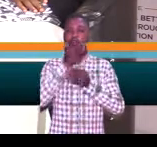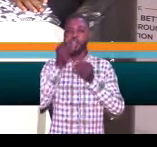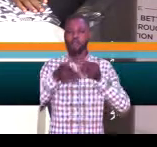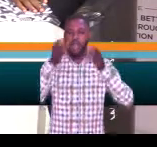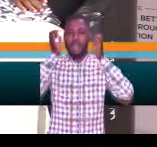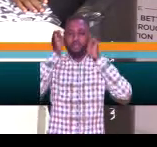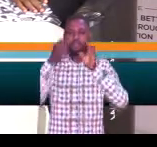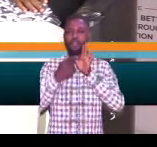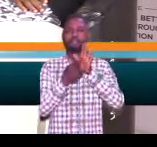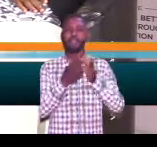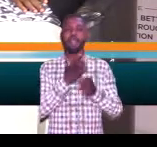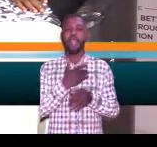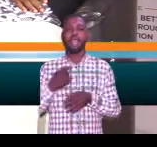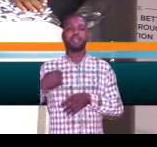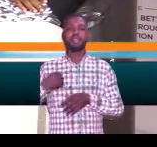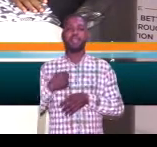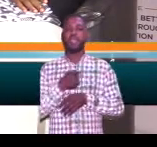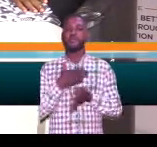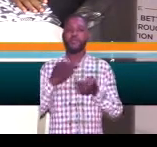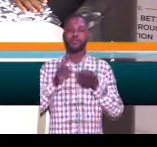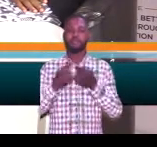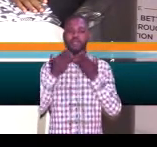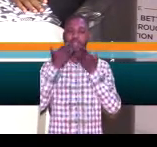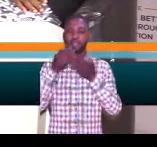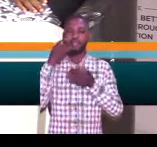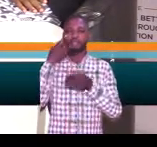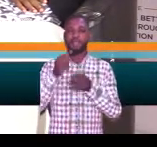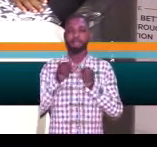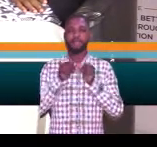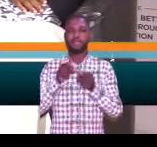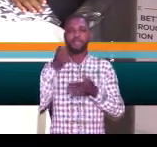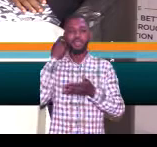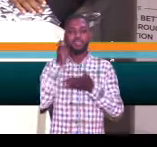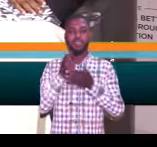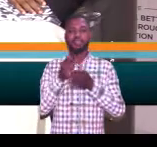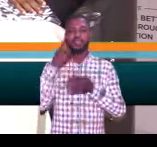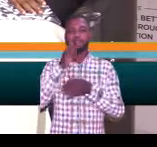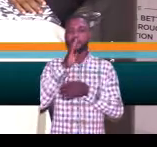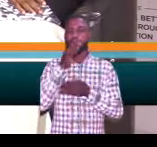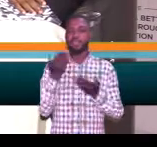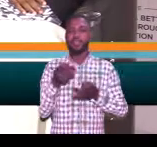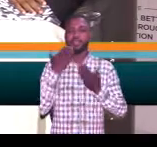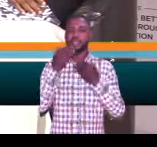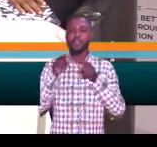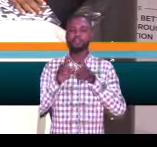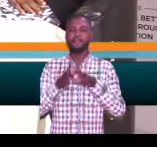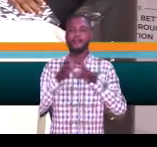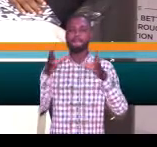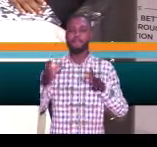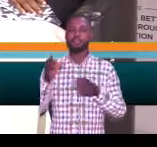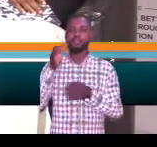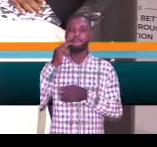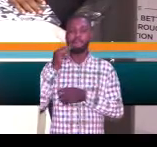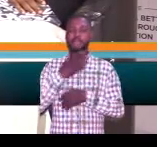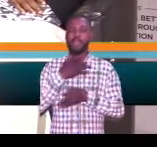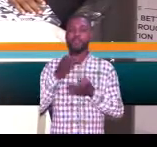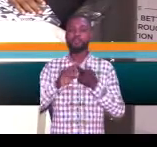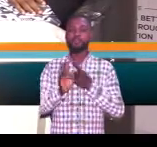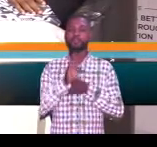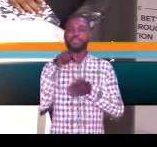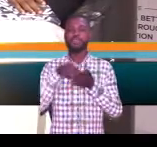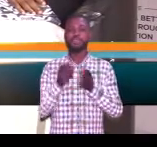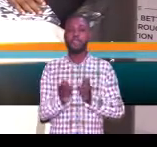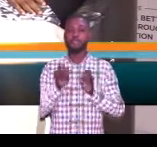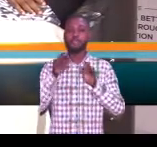the Total Education Show. And we thank the Permanent Secretary for being here today. Thank you so much, Ma. And I want to